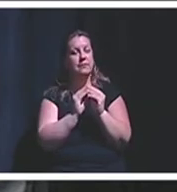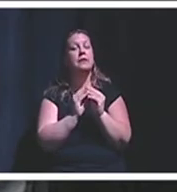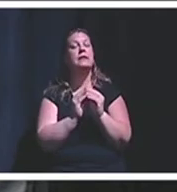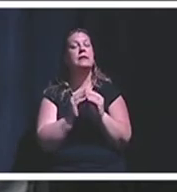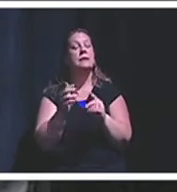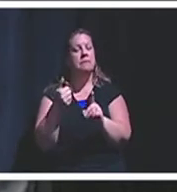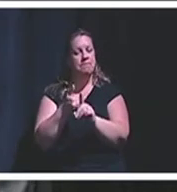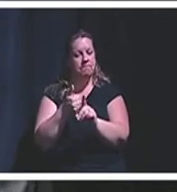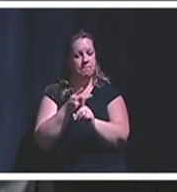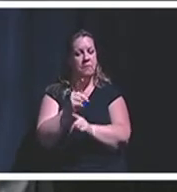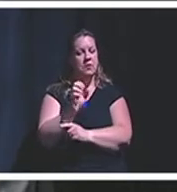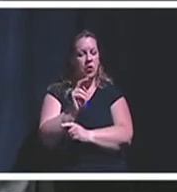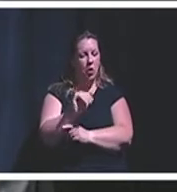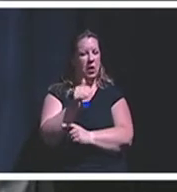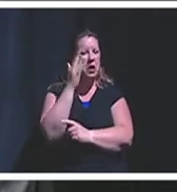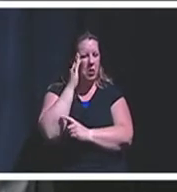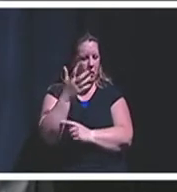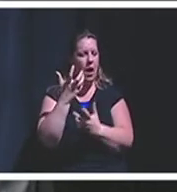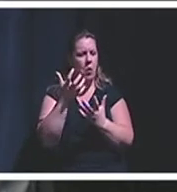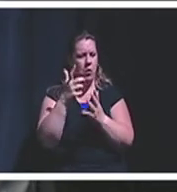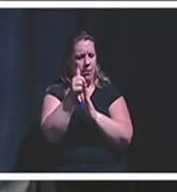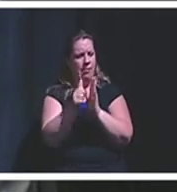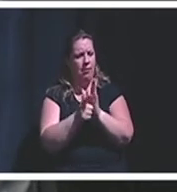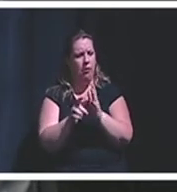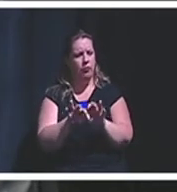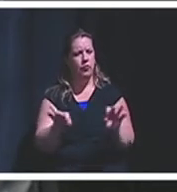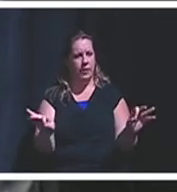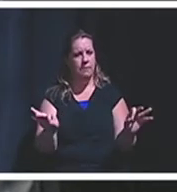she wanted a law degree.